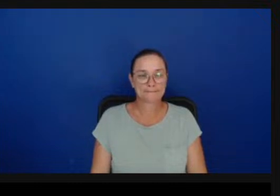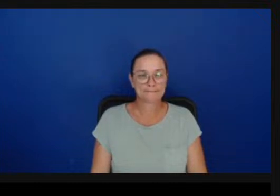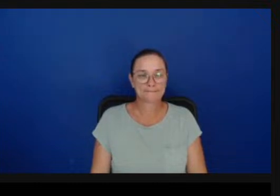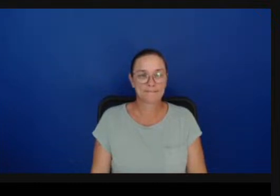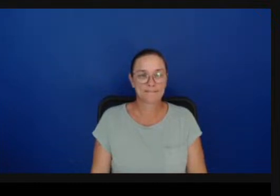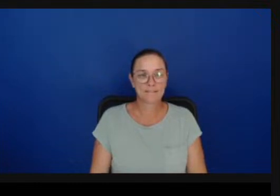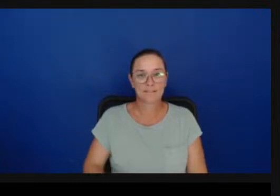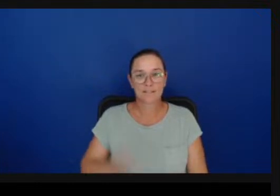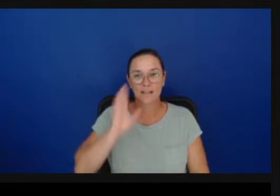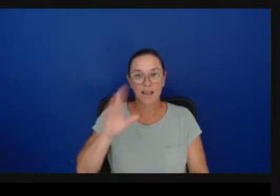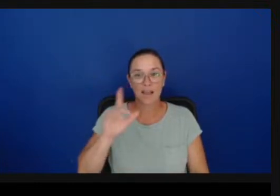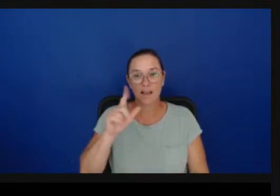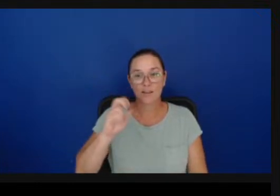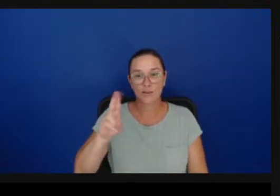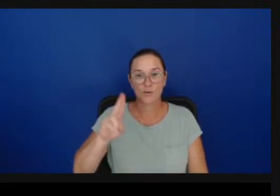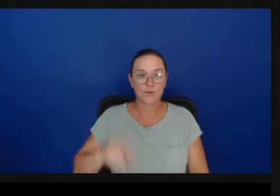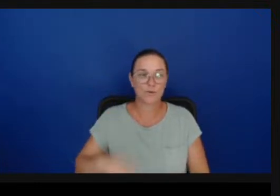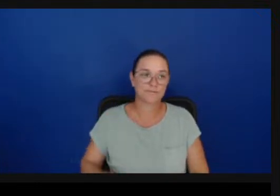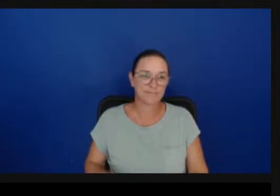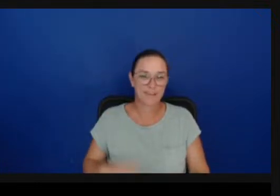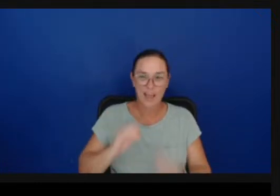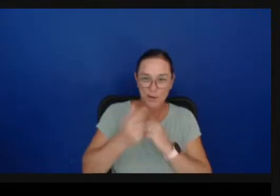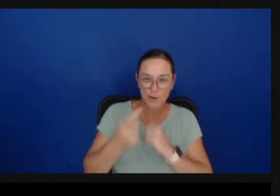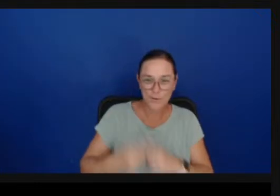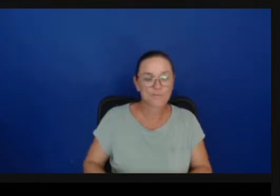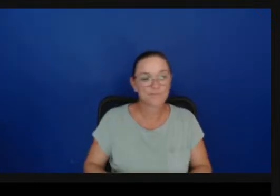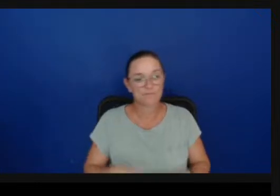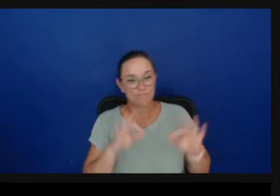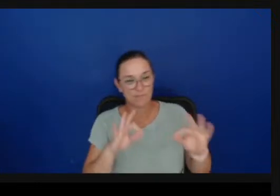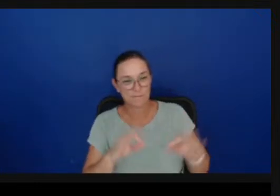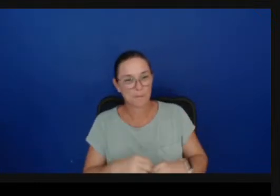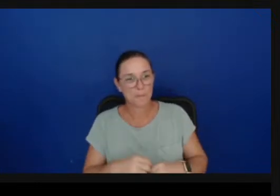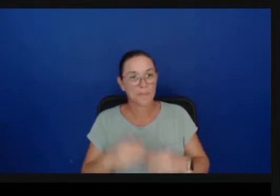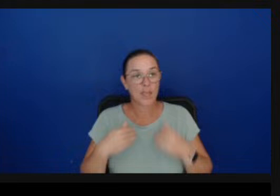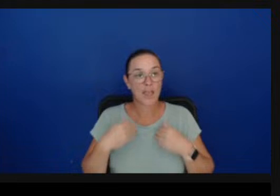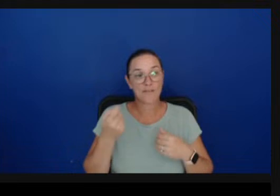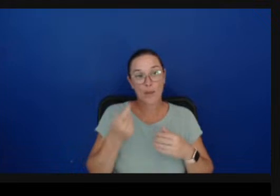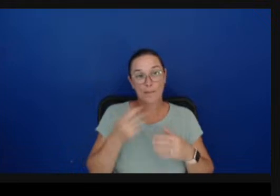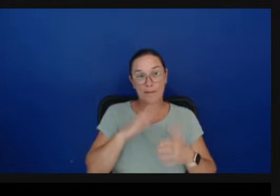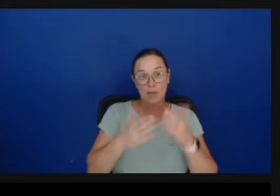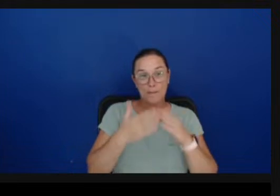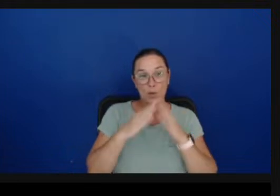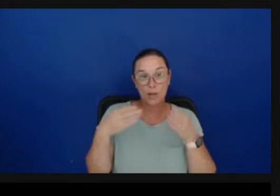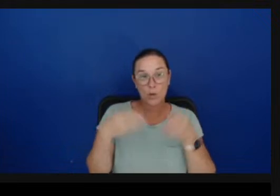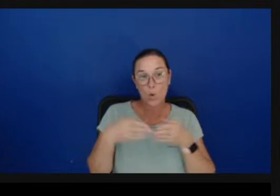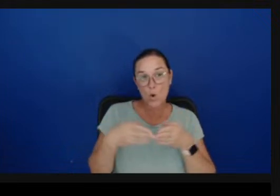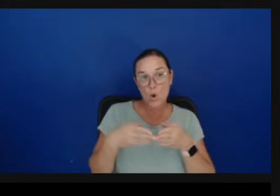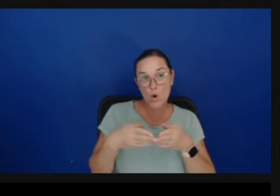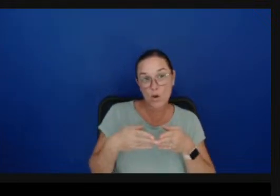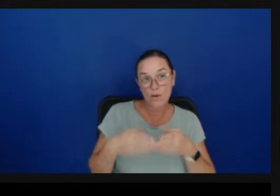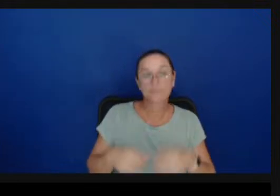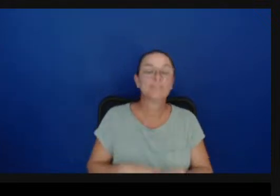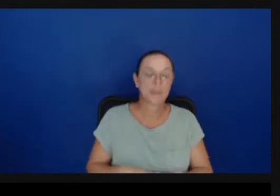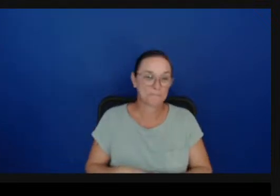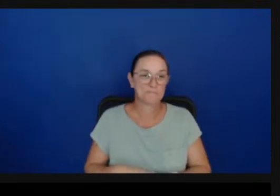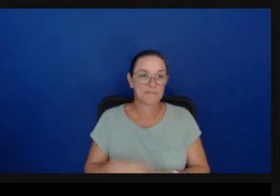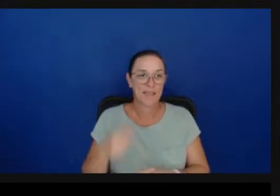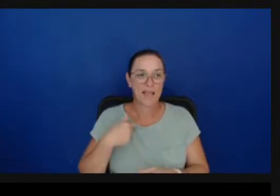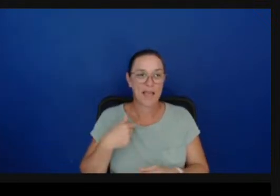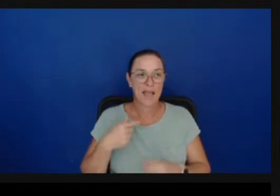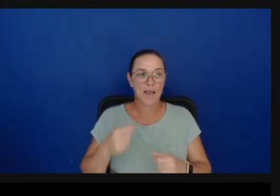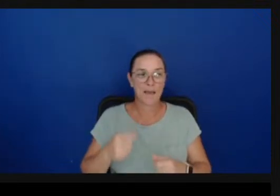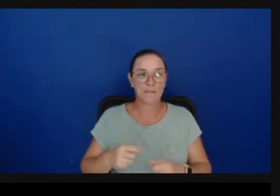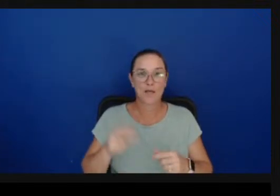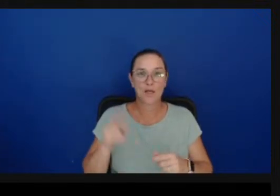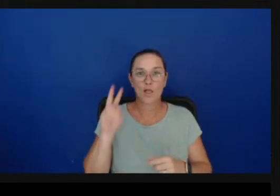Hey, good evening. How's it going? All right. So you got a little bit of community corner to take us through? I do. I'm just looking up top, and